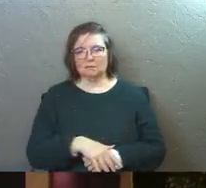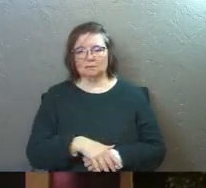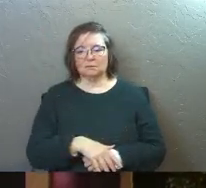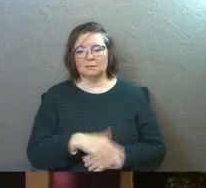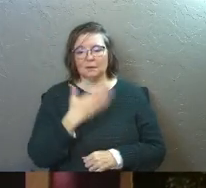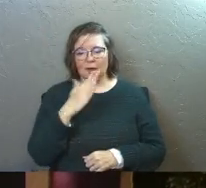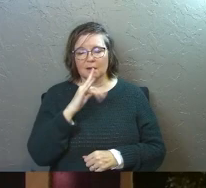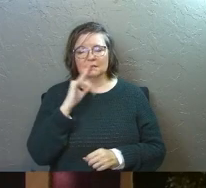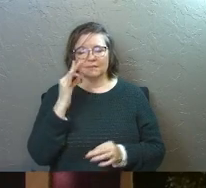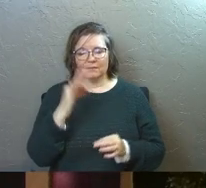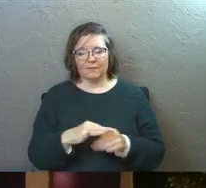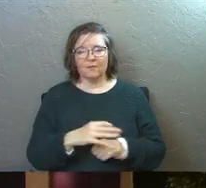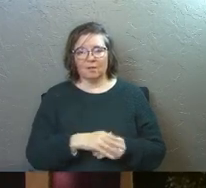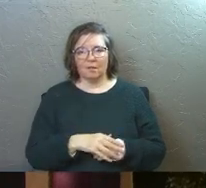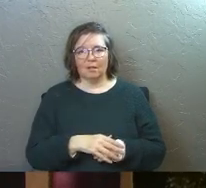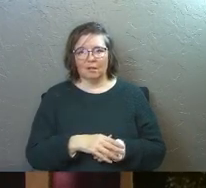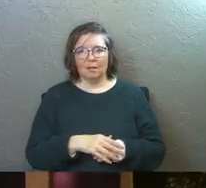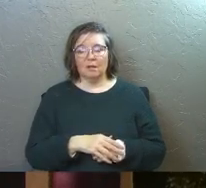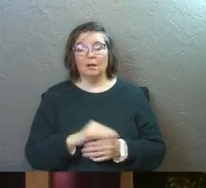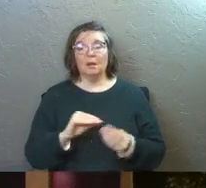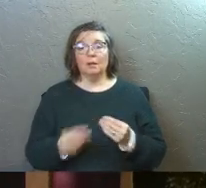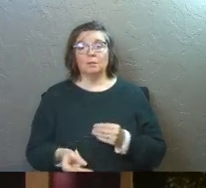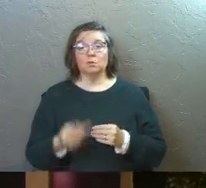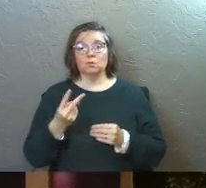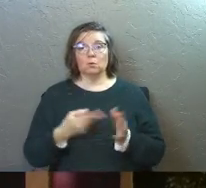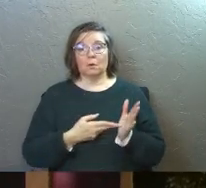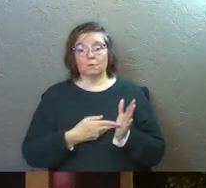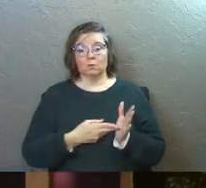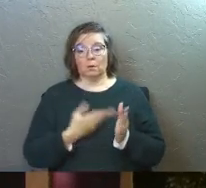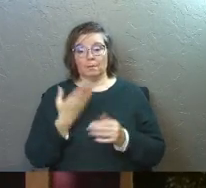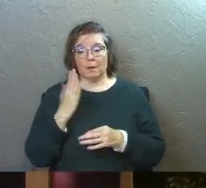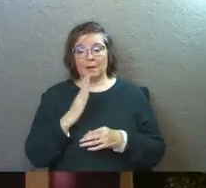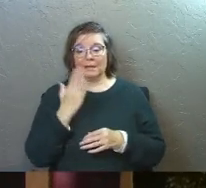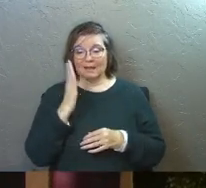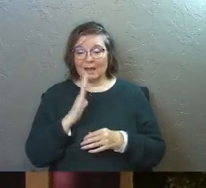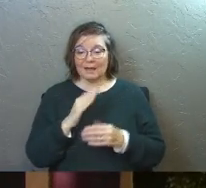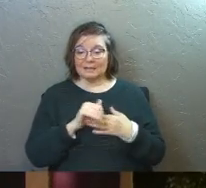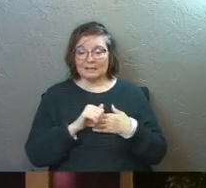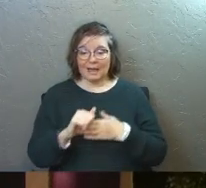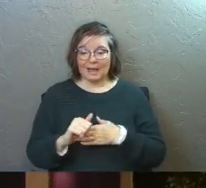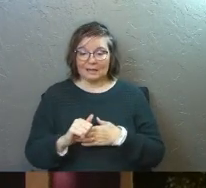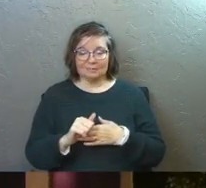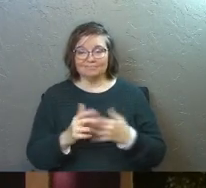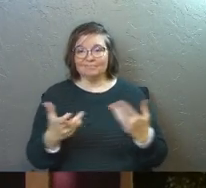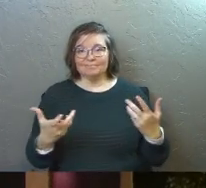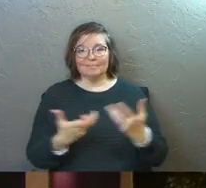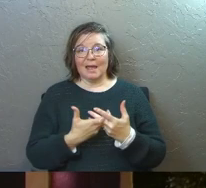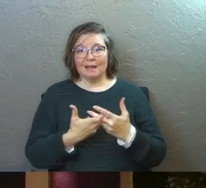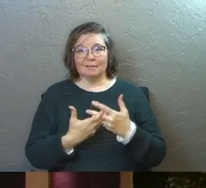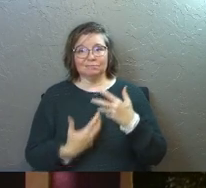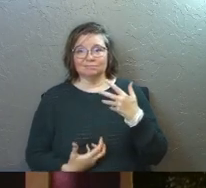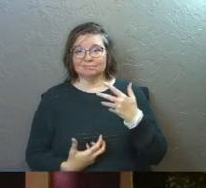God is faithful. Point number two, another truth about God. God's guidance is unmatched.